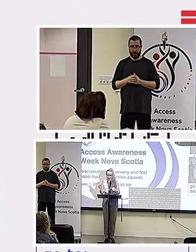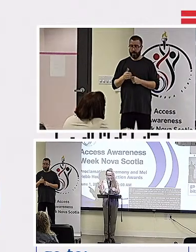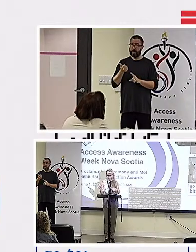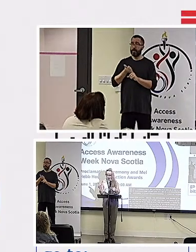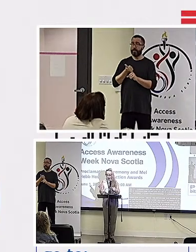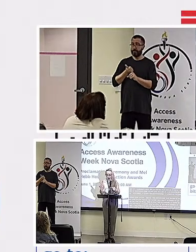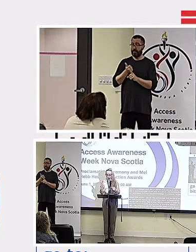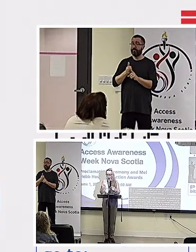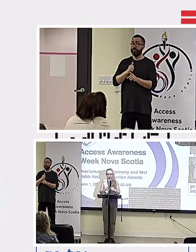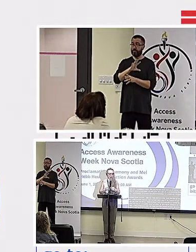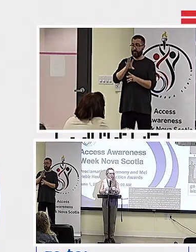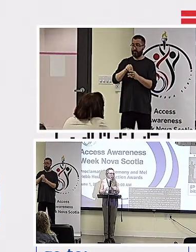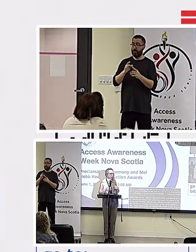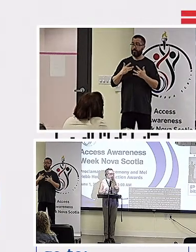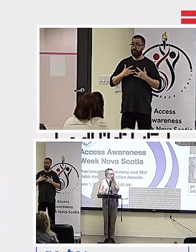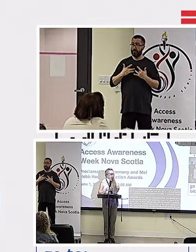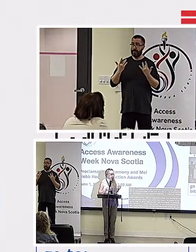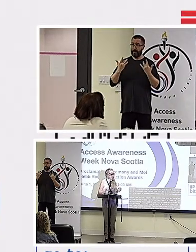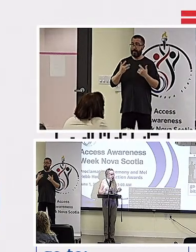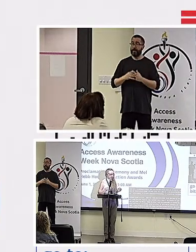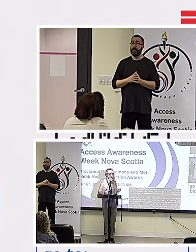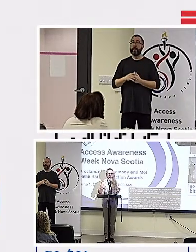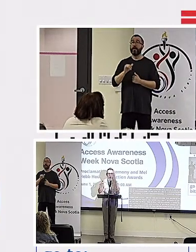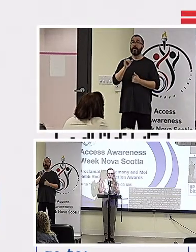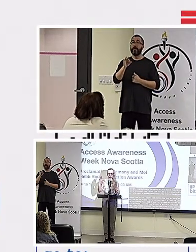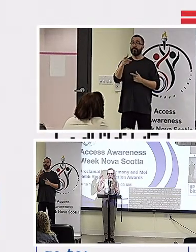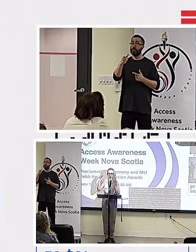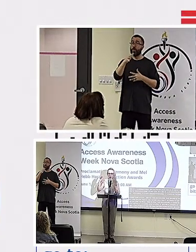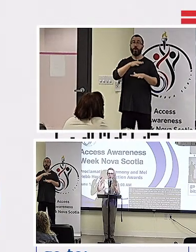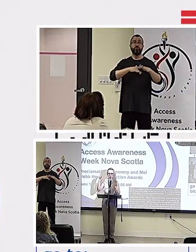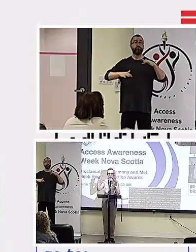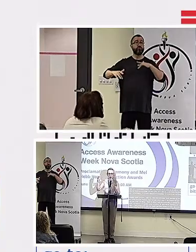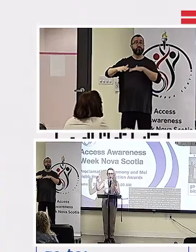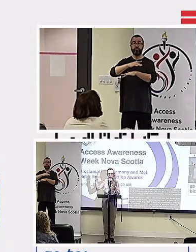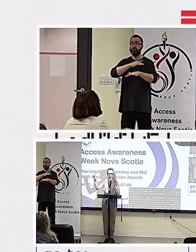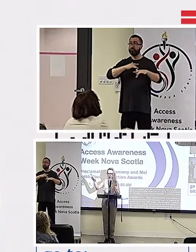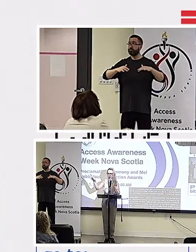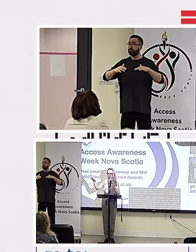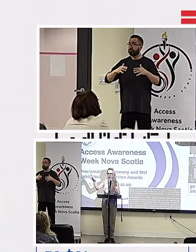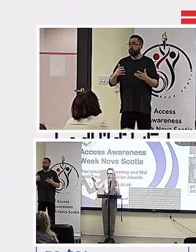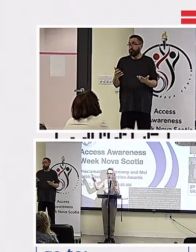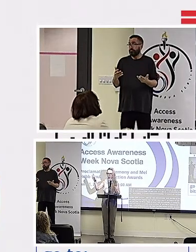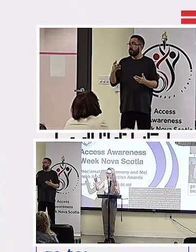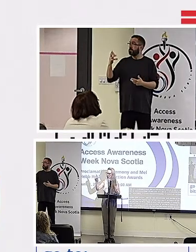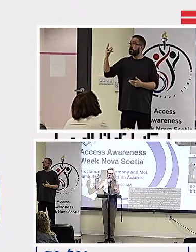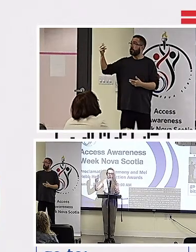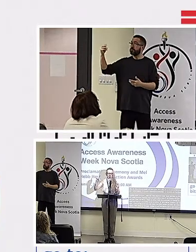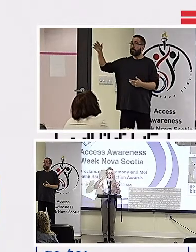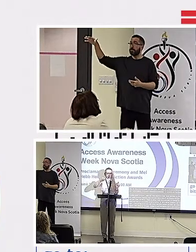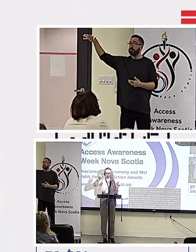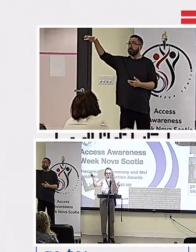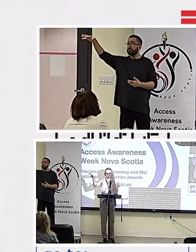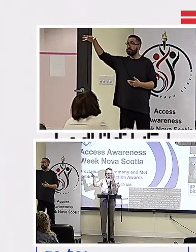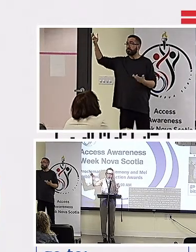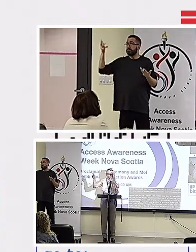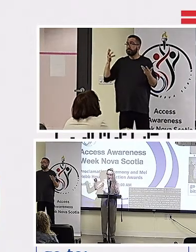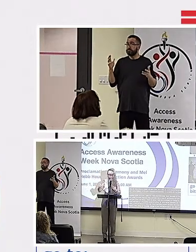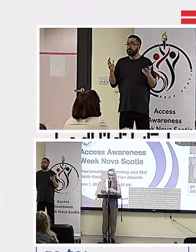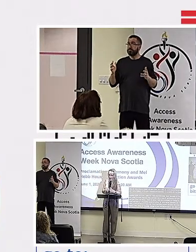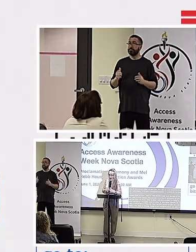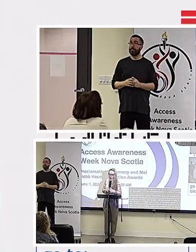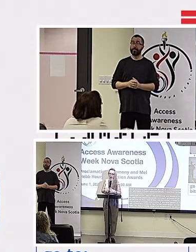part of this event. If you feel like you like to move around, I believe it's just outside to your